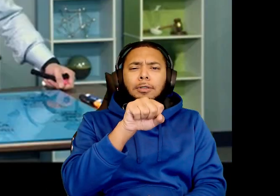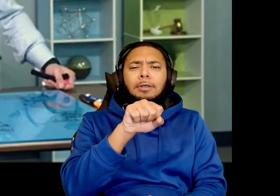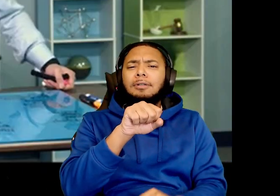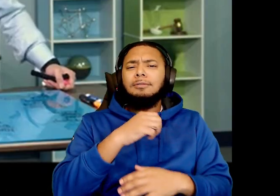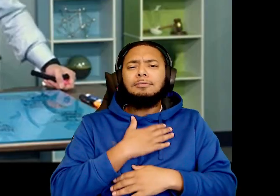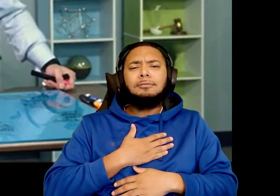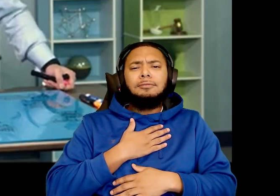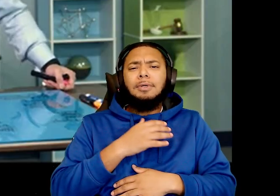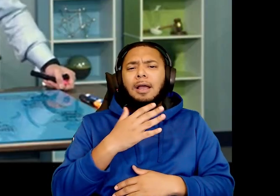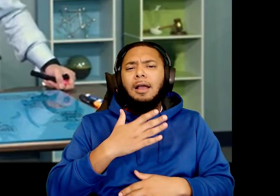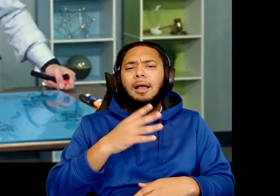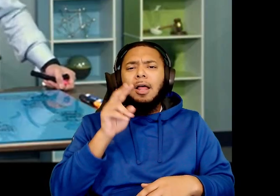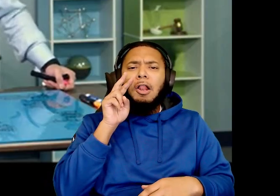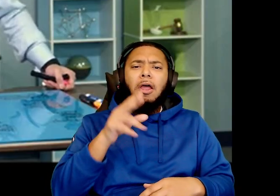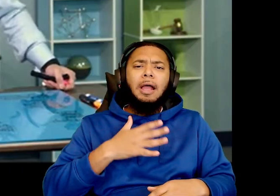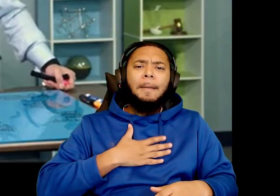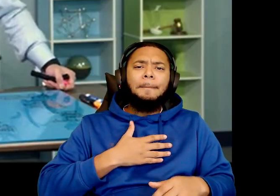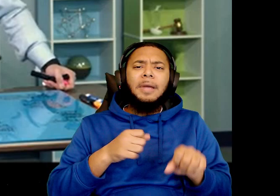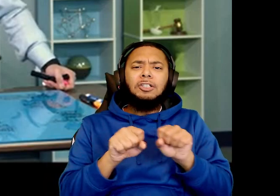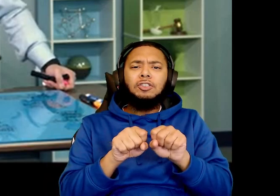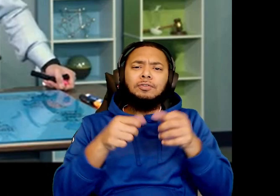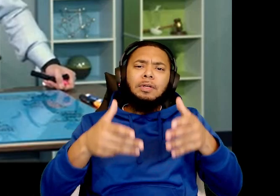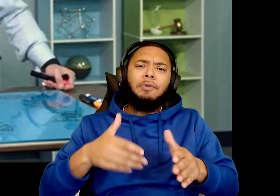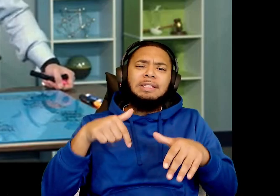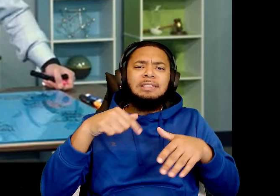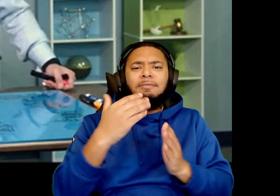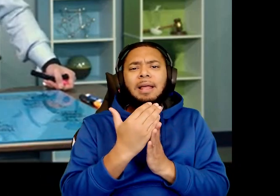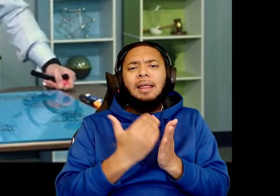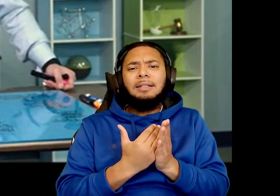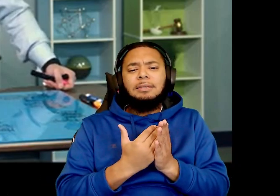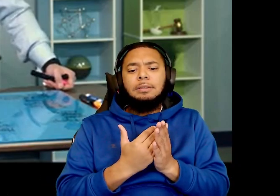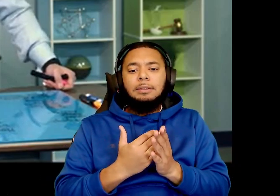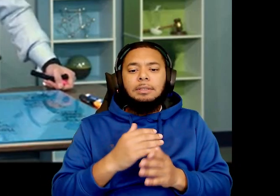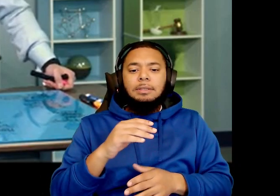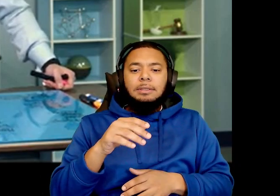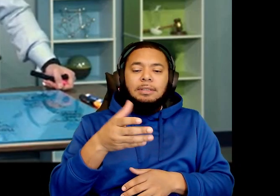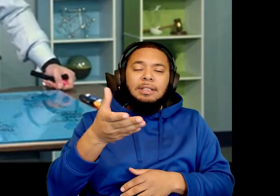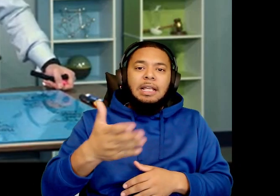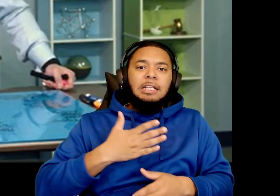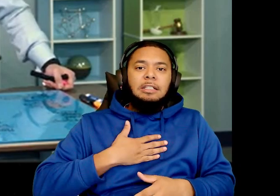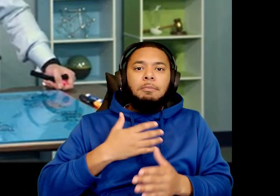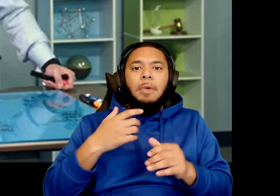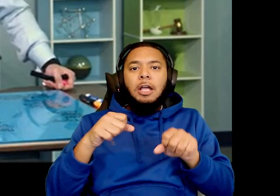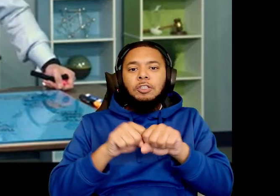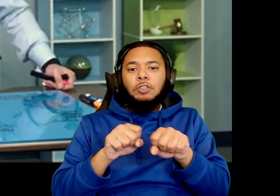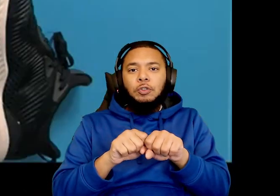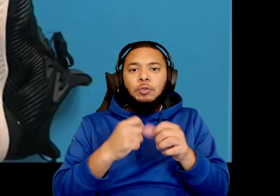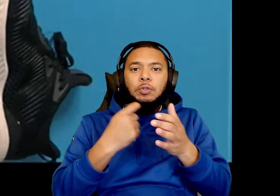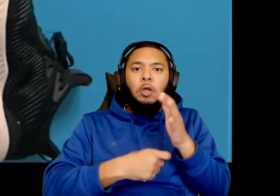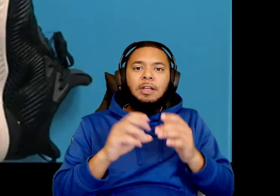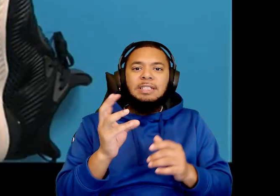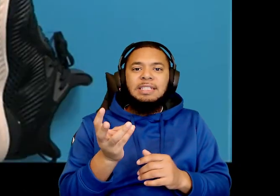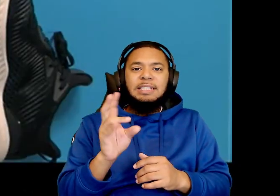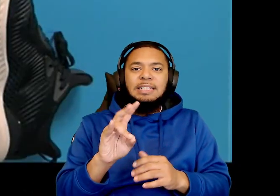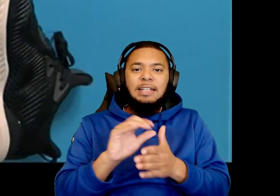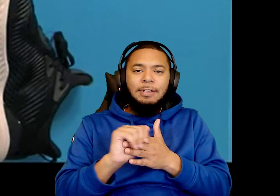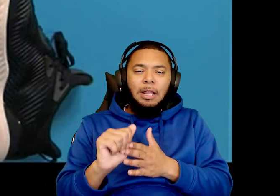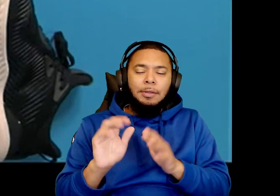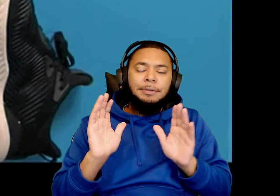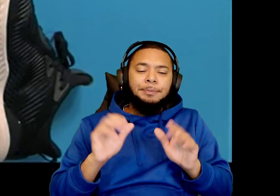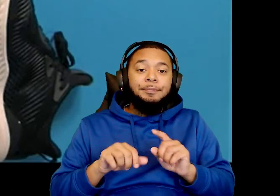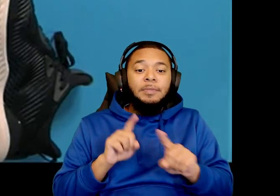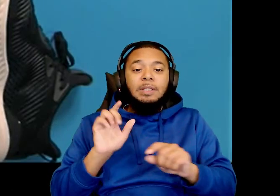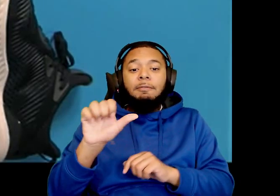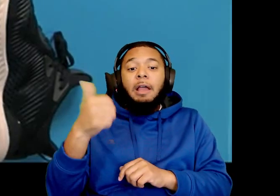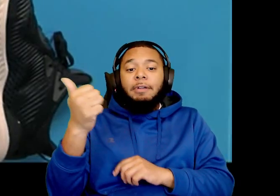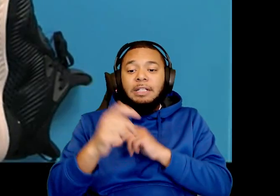of the lesson. So there are my $67 shoe purchase. But there's another